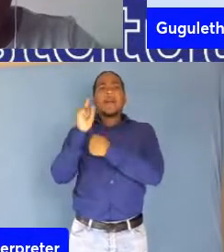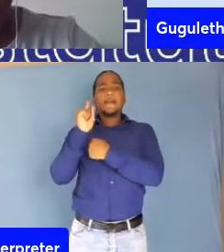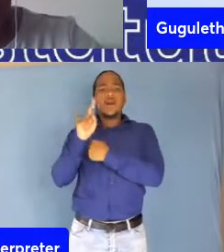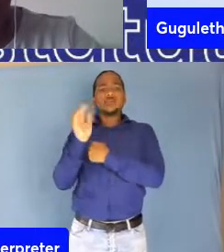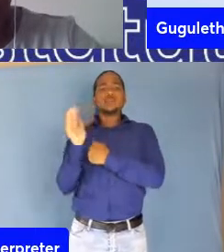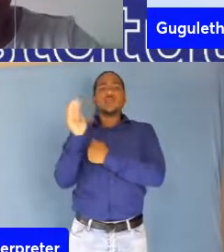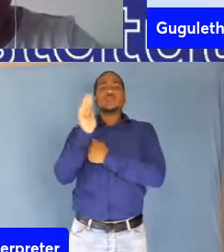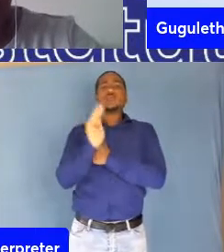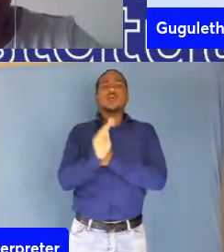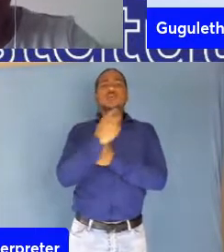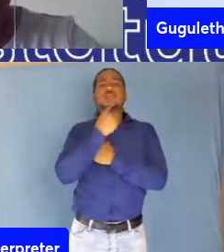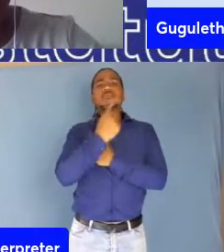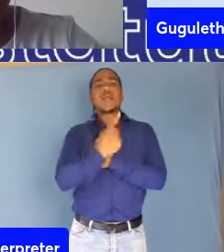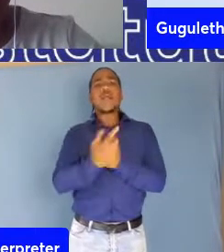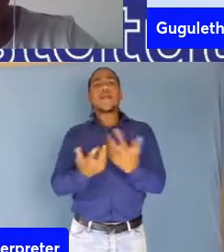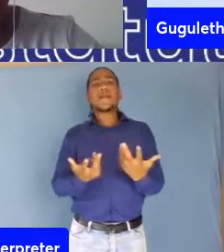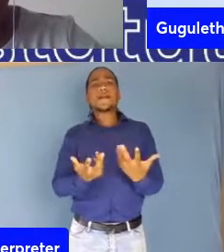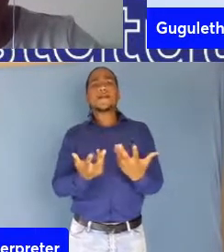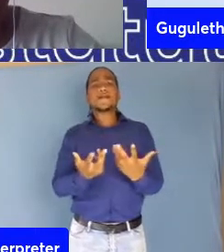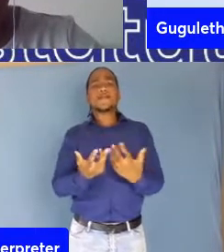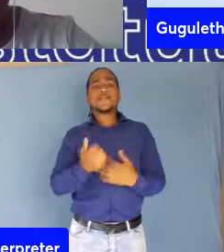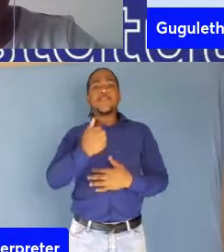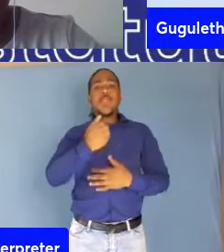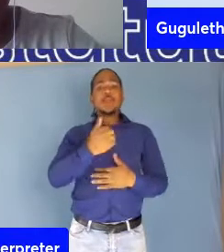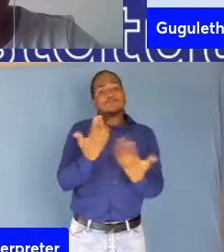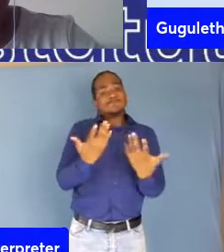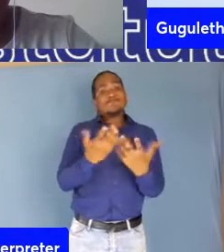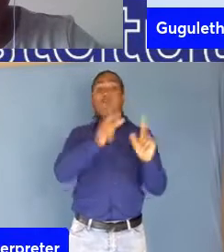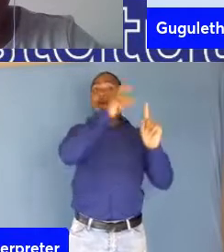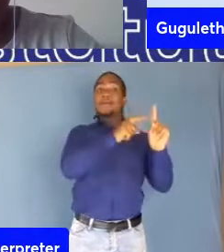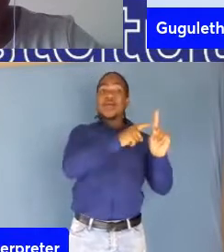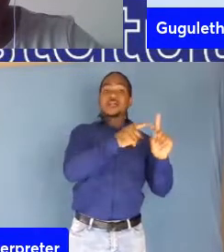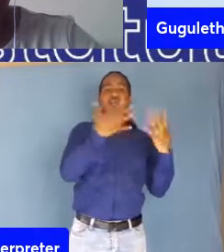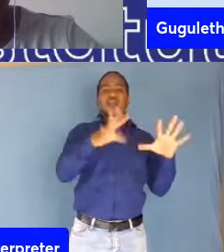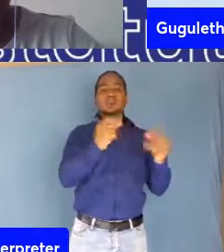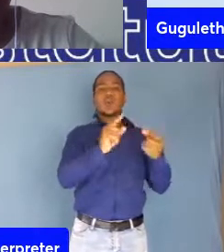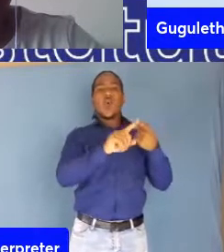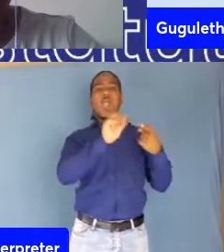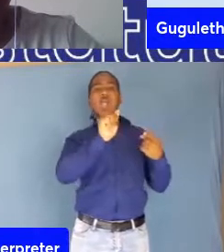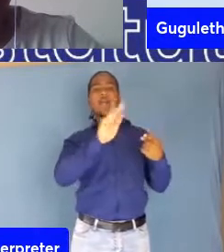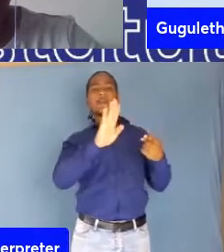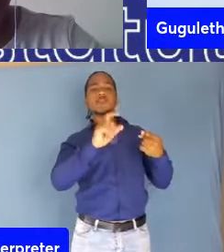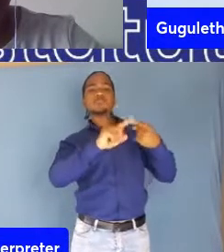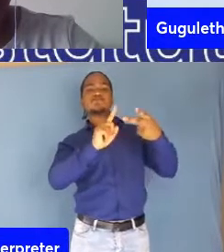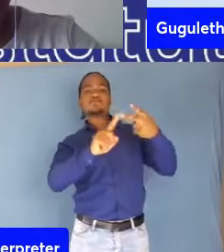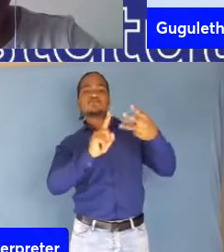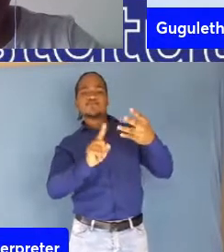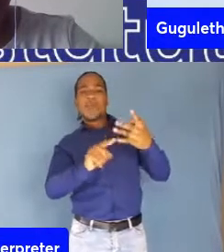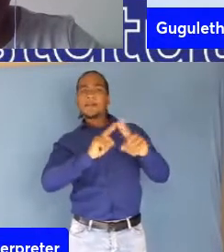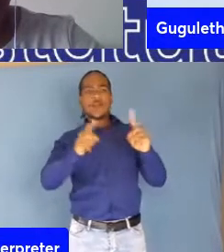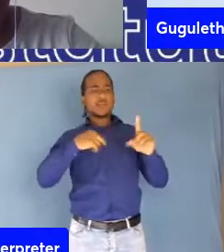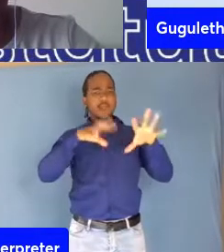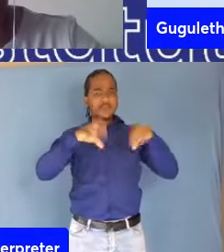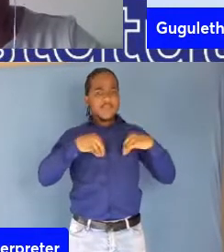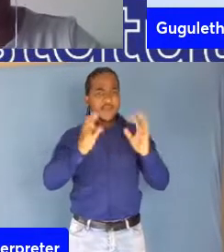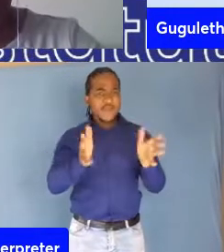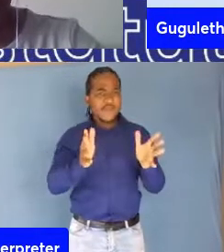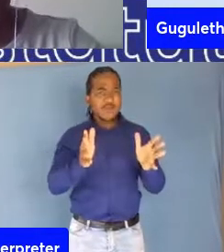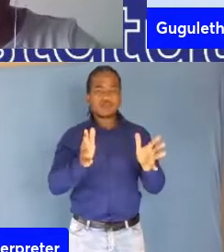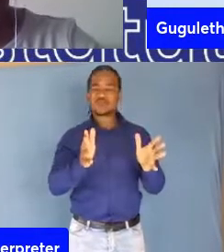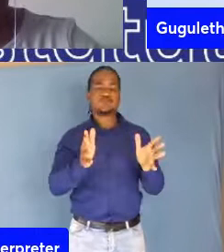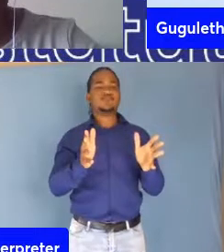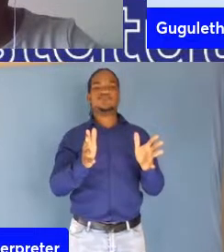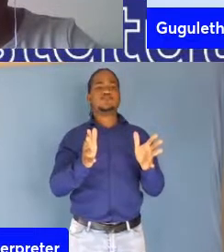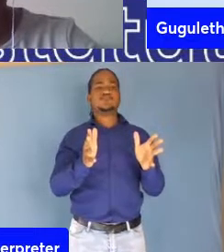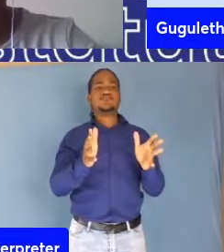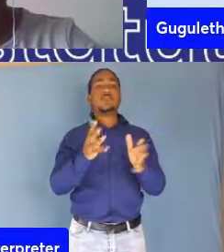say, Mandla did A and B and C and D. I did not give permission. So it's going to really